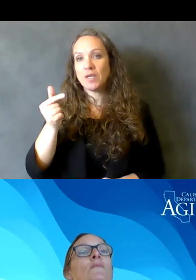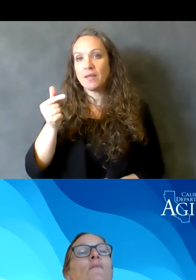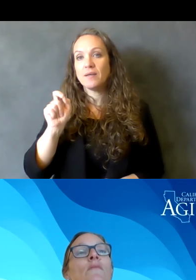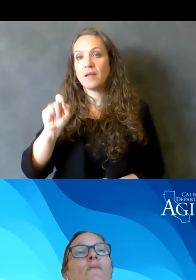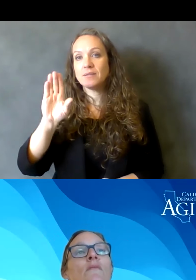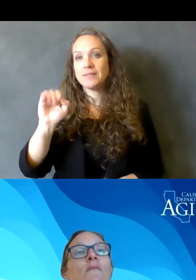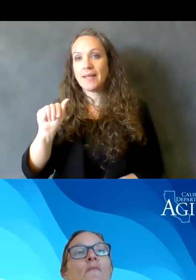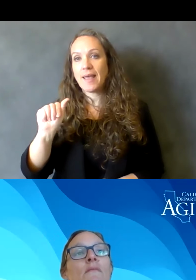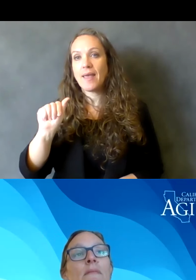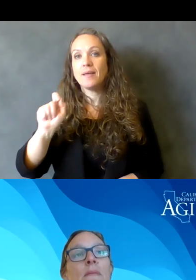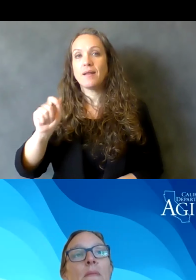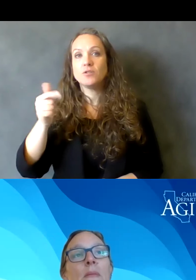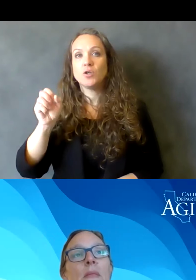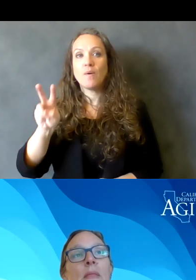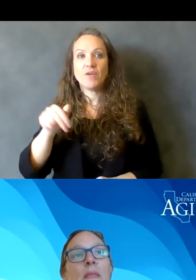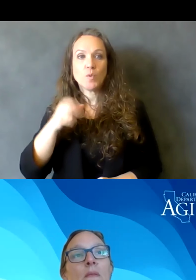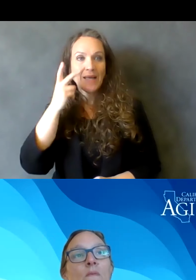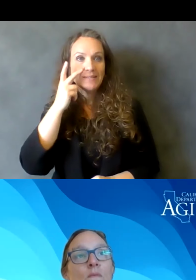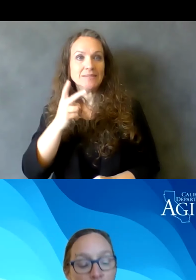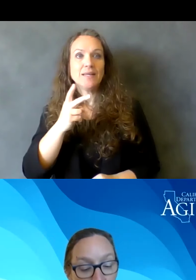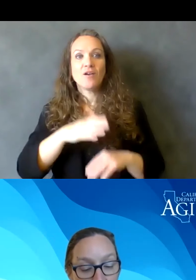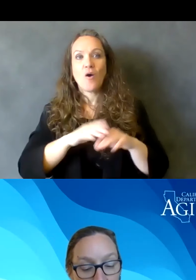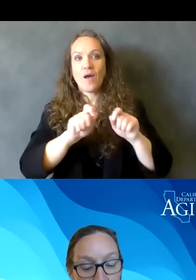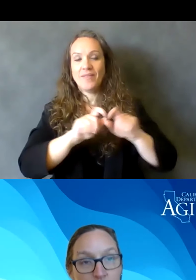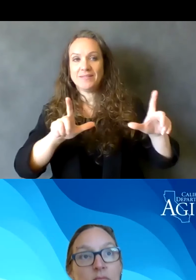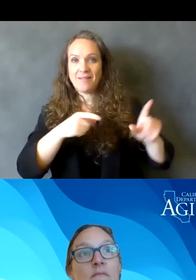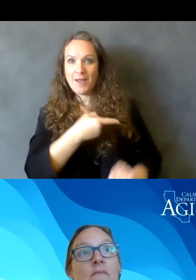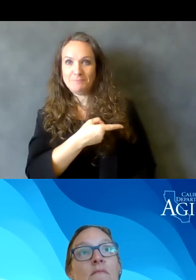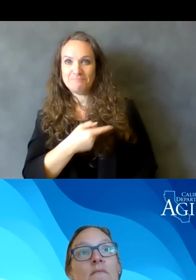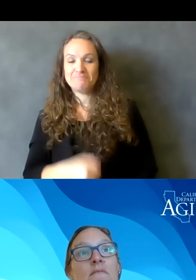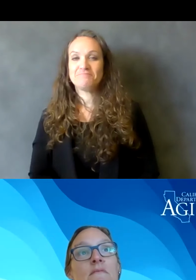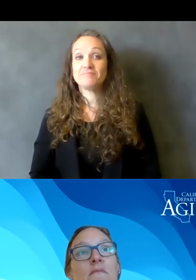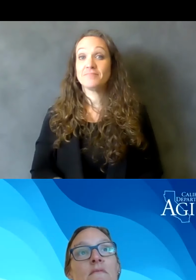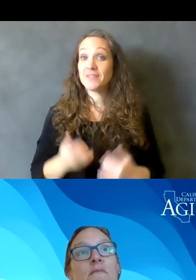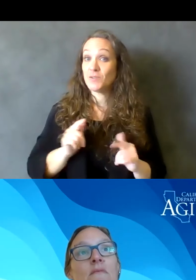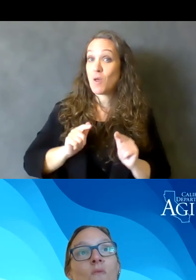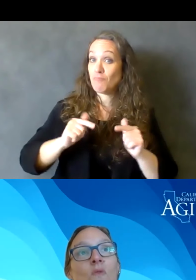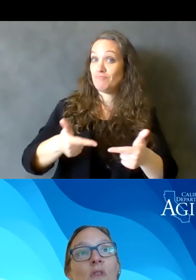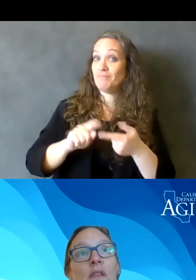communications@aging.ca.gov. That email's right there on the slide. And with that, I'll turn it over for closing comments.